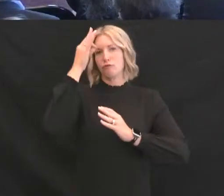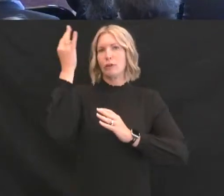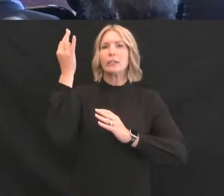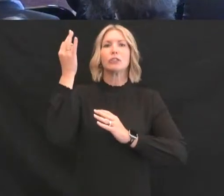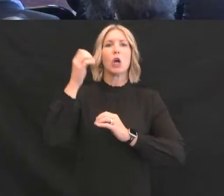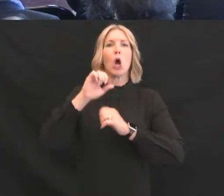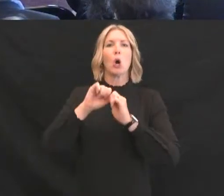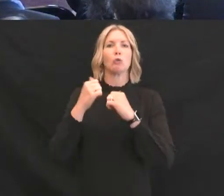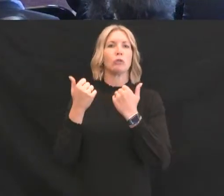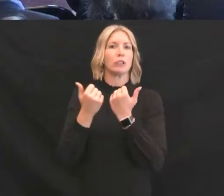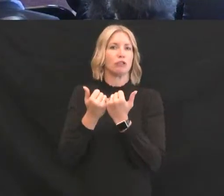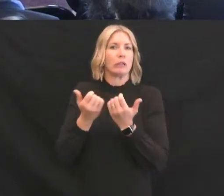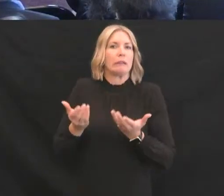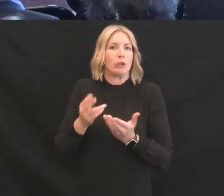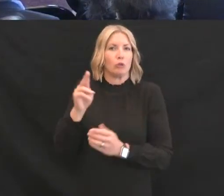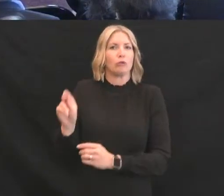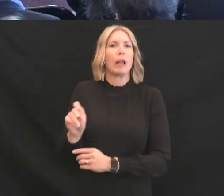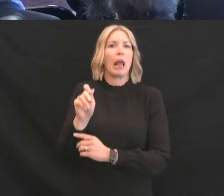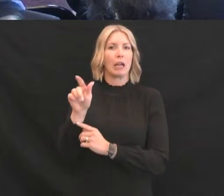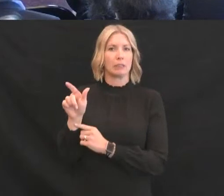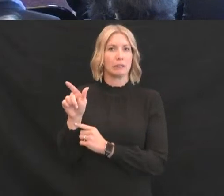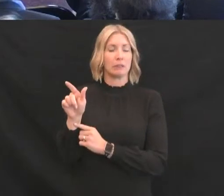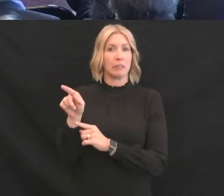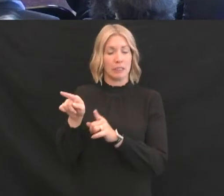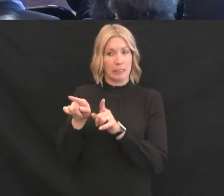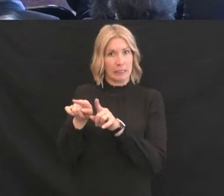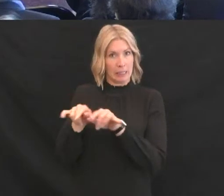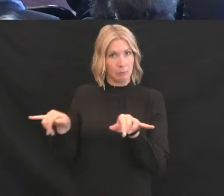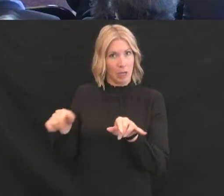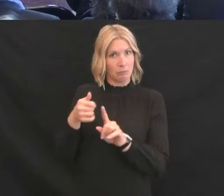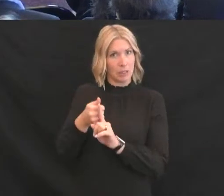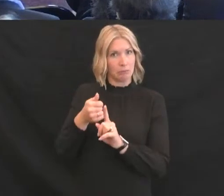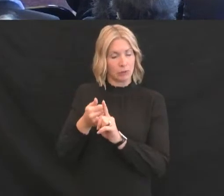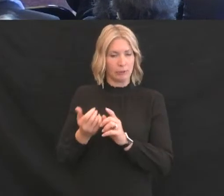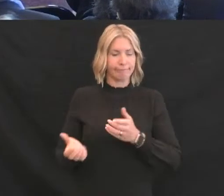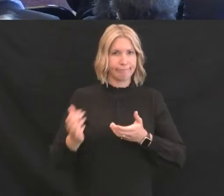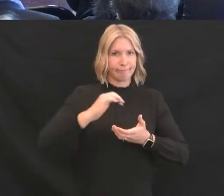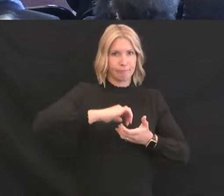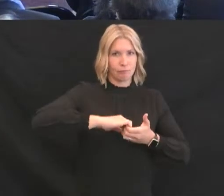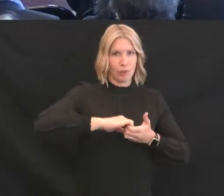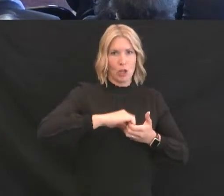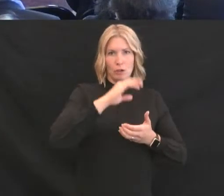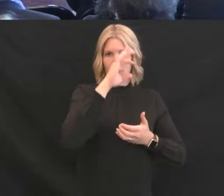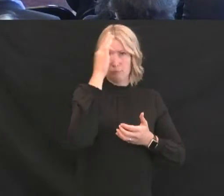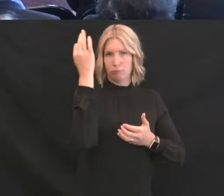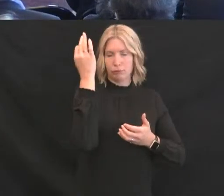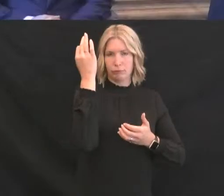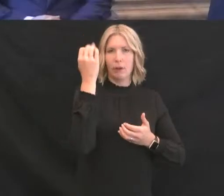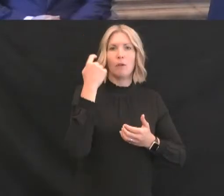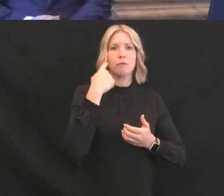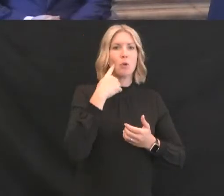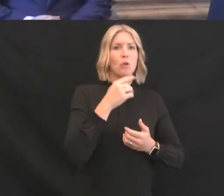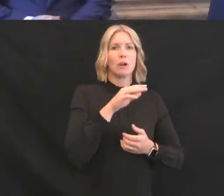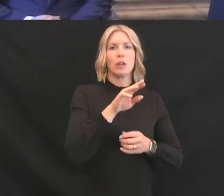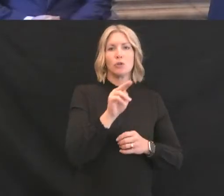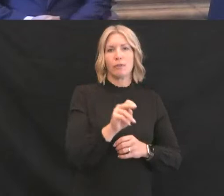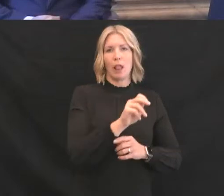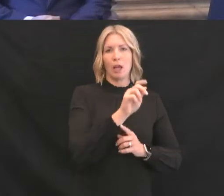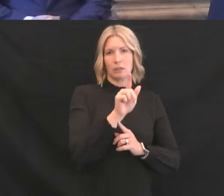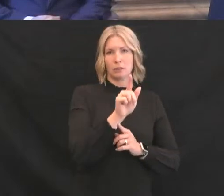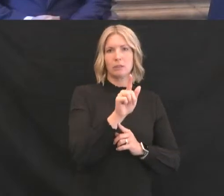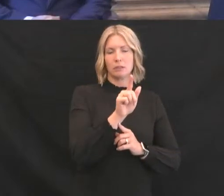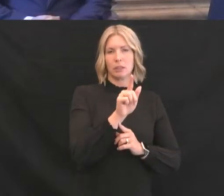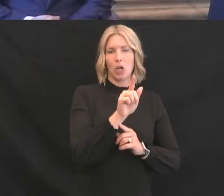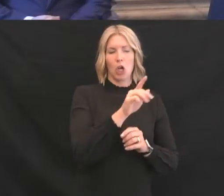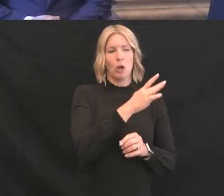Terre-Neuviens Français, as well as a founding member of La Fédération des Francophones de Terre-Neuve et du Labrador, the